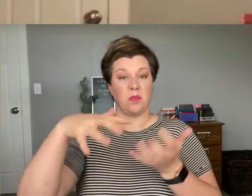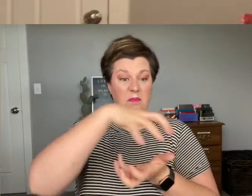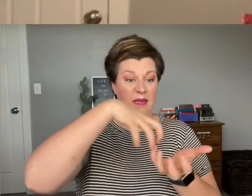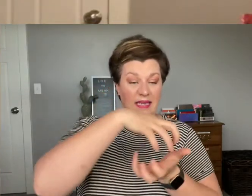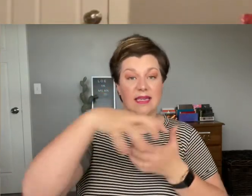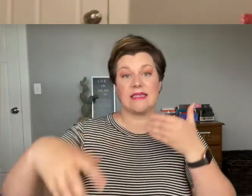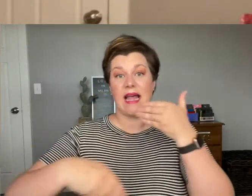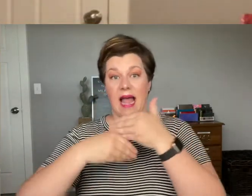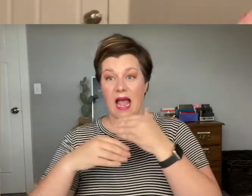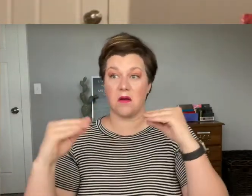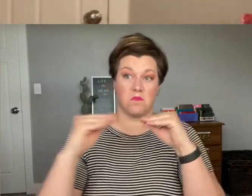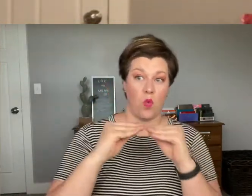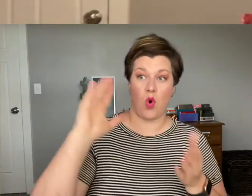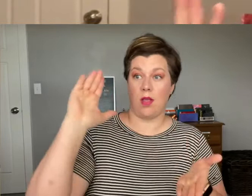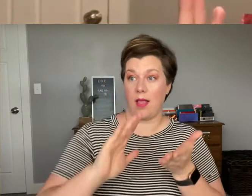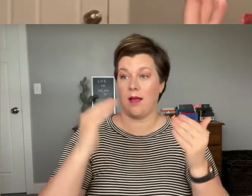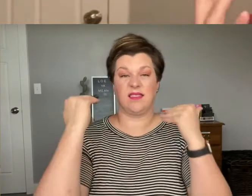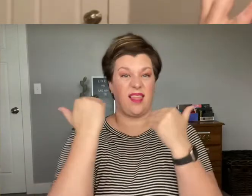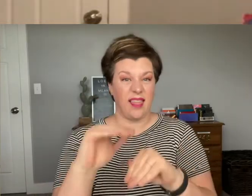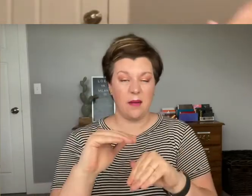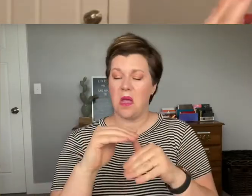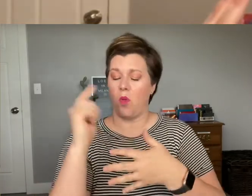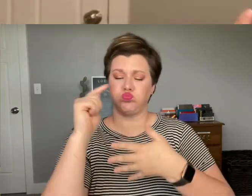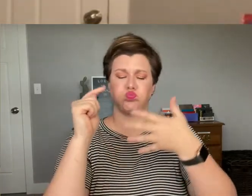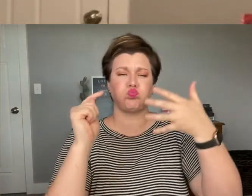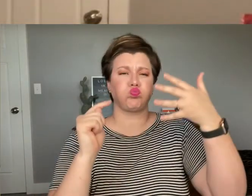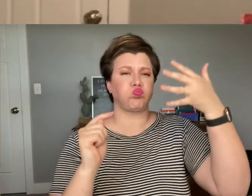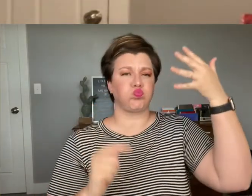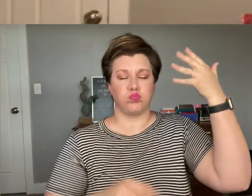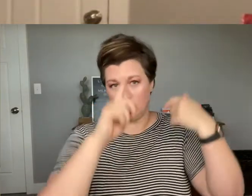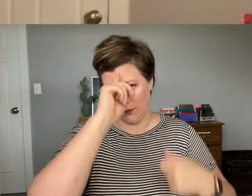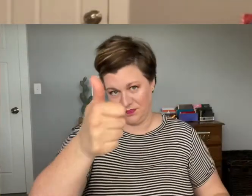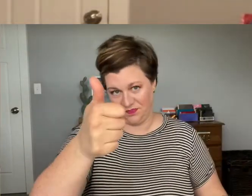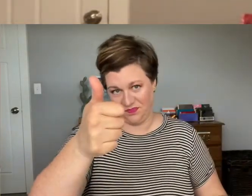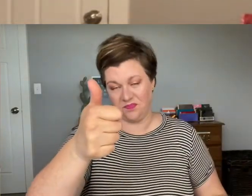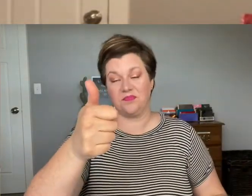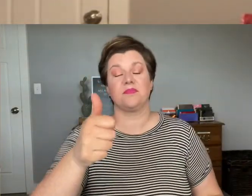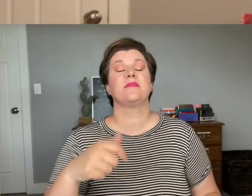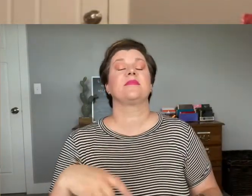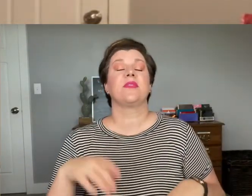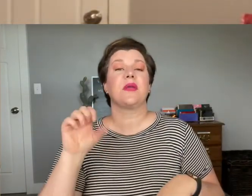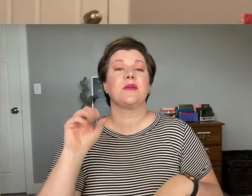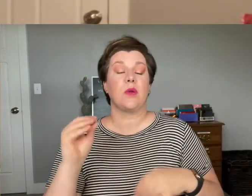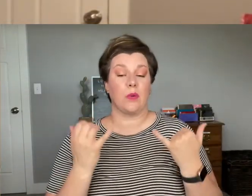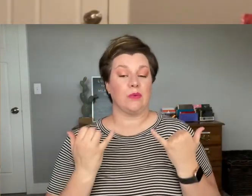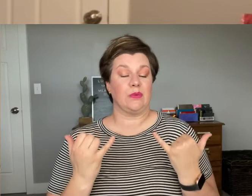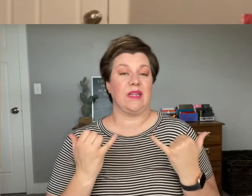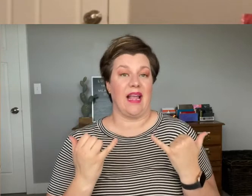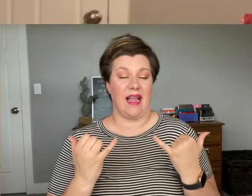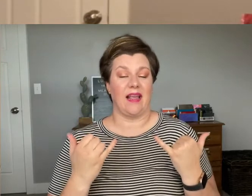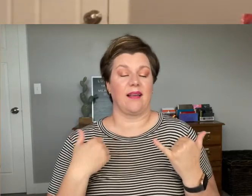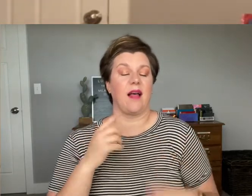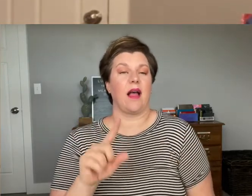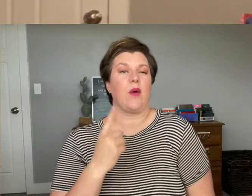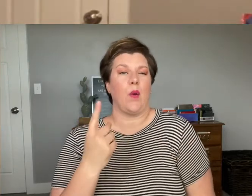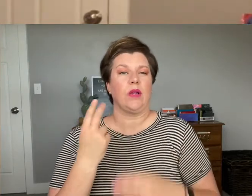or anything like that. You can mix, you can add. There's no limit really to however many you want to use on your skin. It's just whatever you feel comfortable